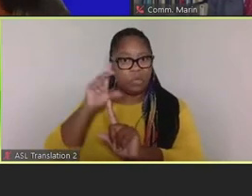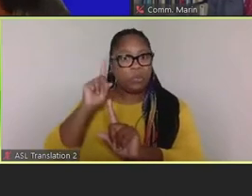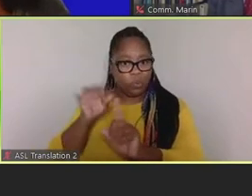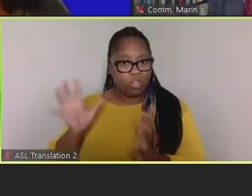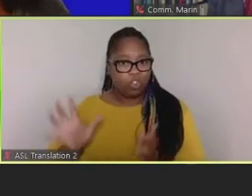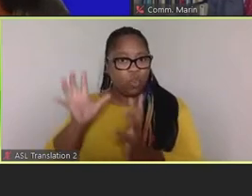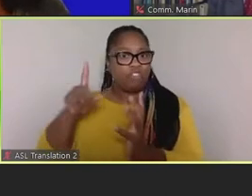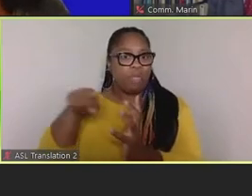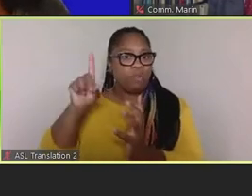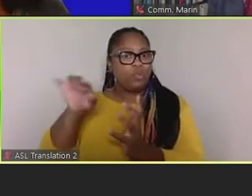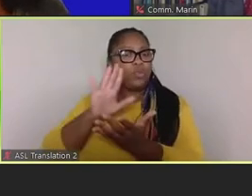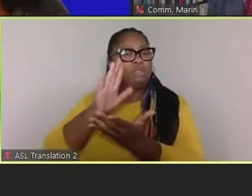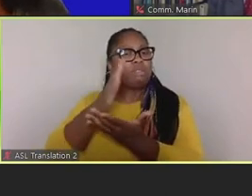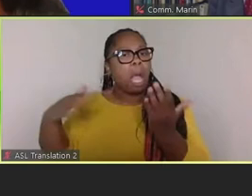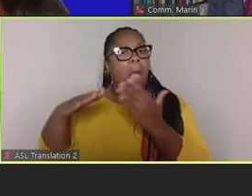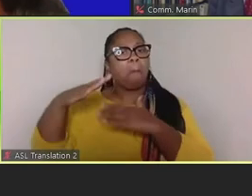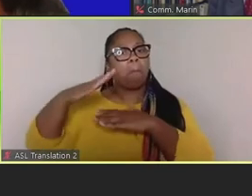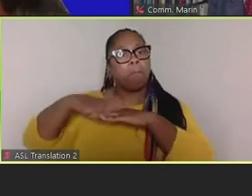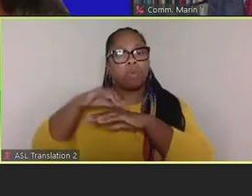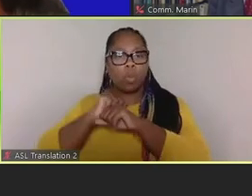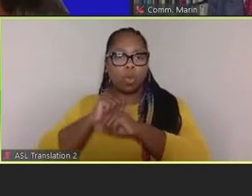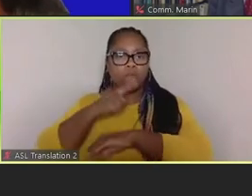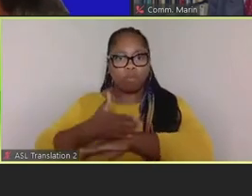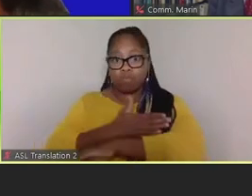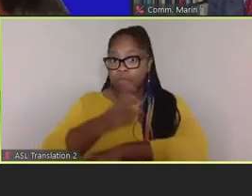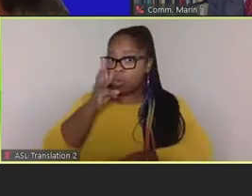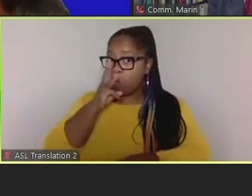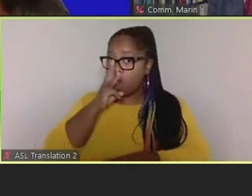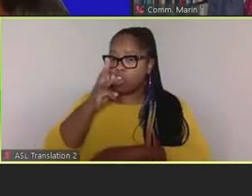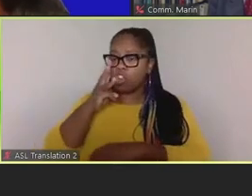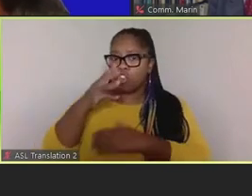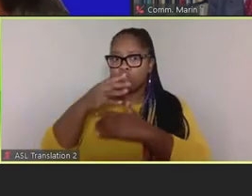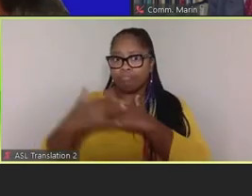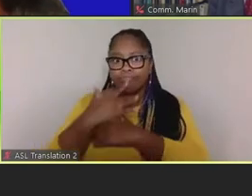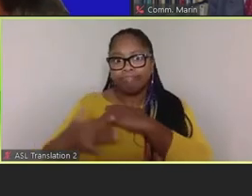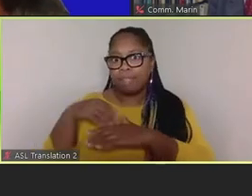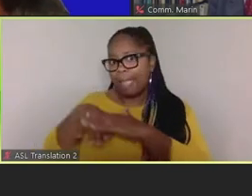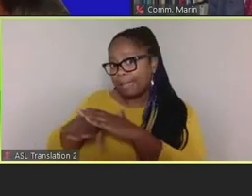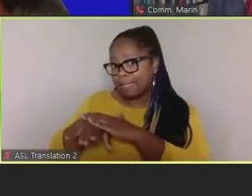some minimal work on improving the waterfront access, but otherwise, yes.